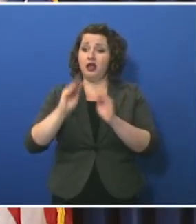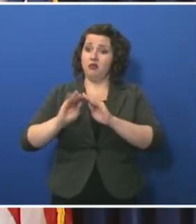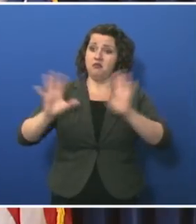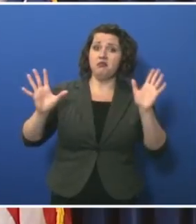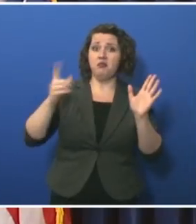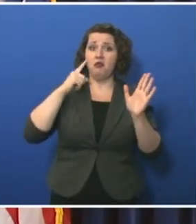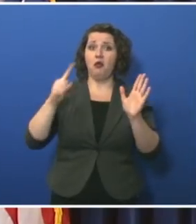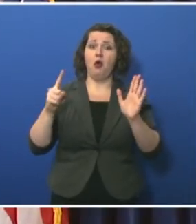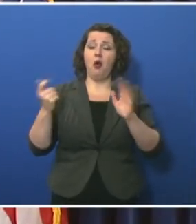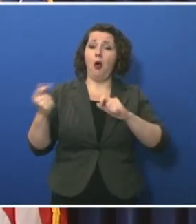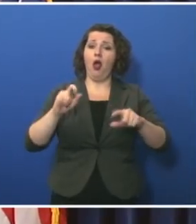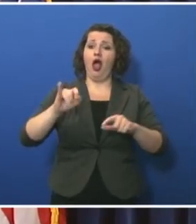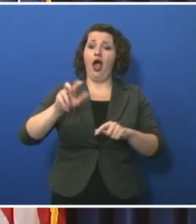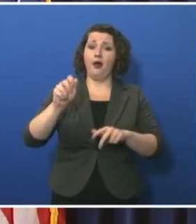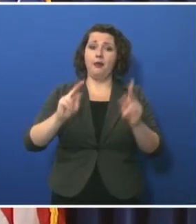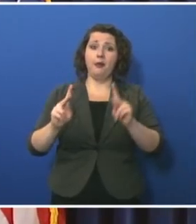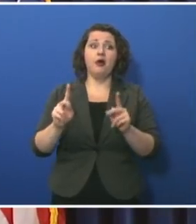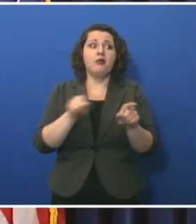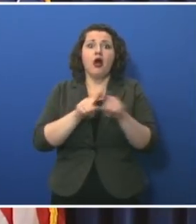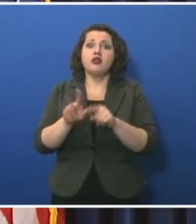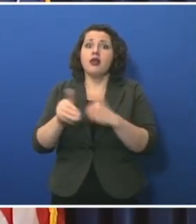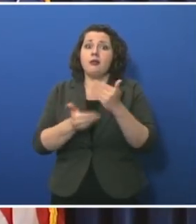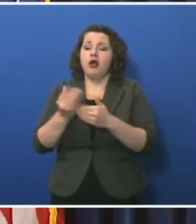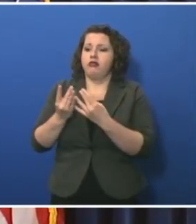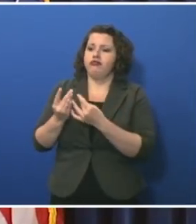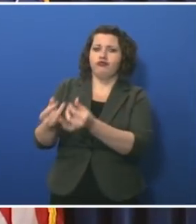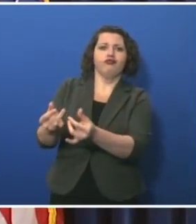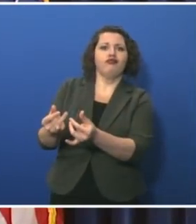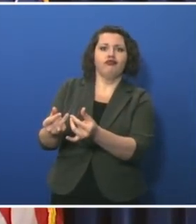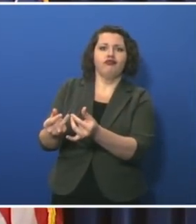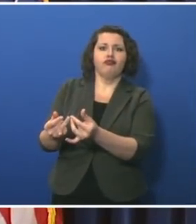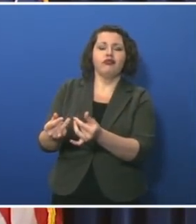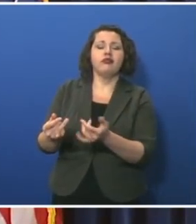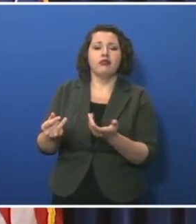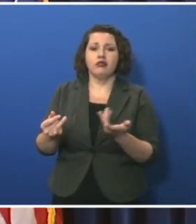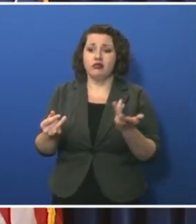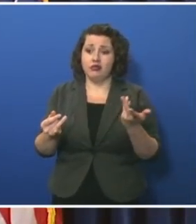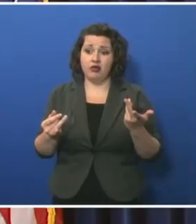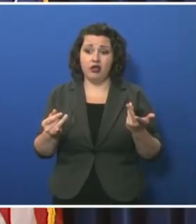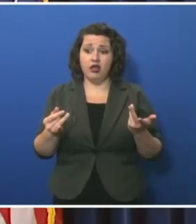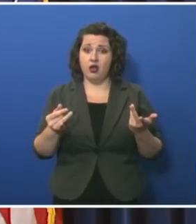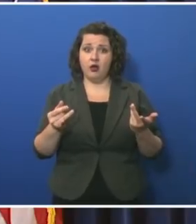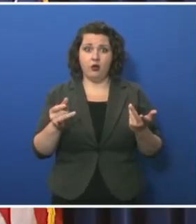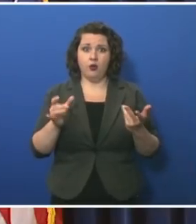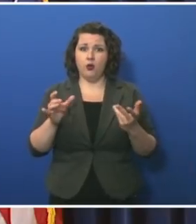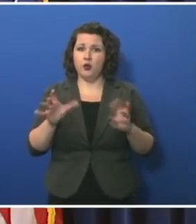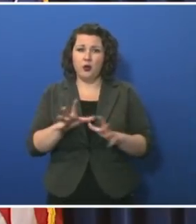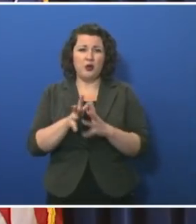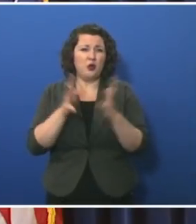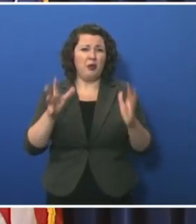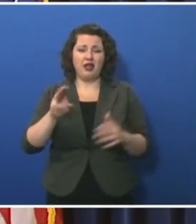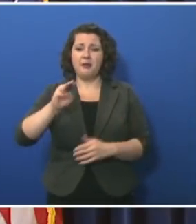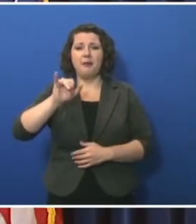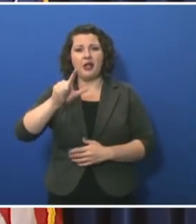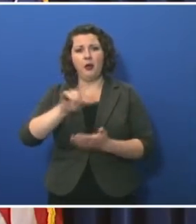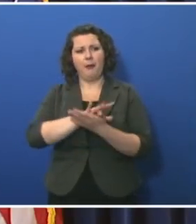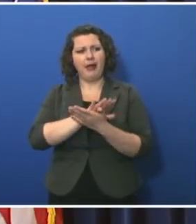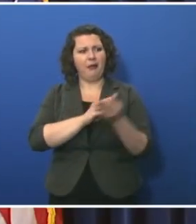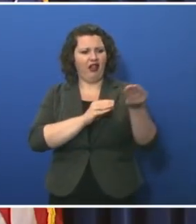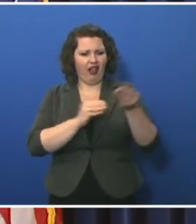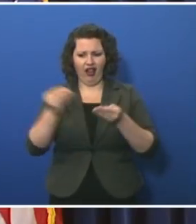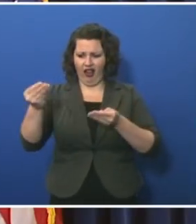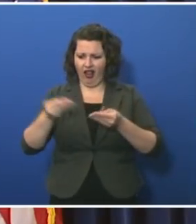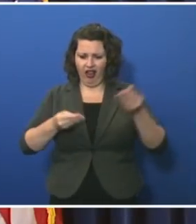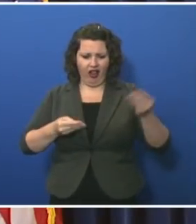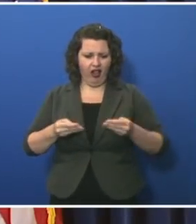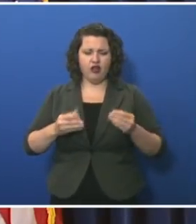also streamlines the process. We're doing entirely too much manual applications in agencies across